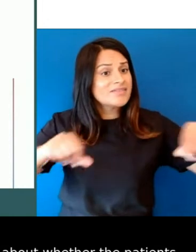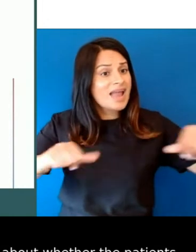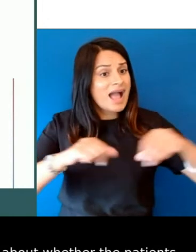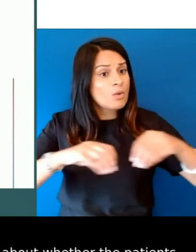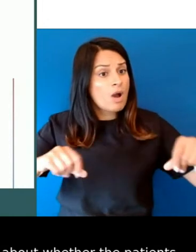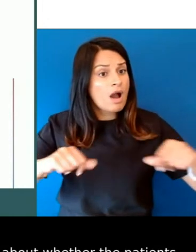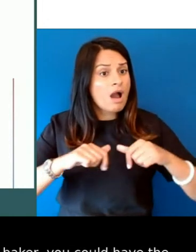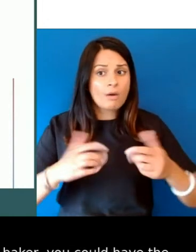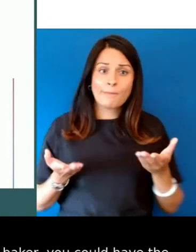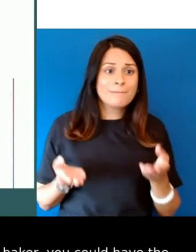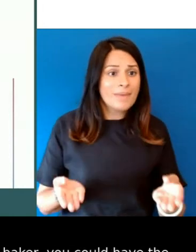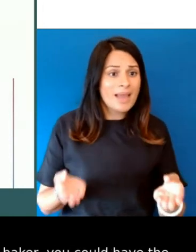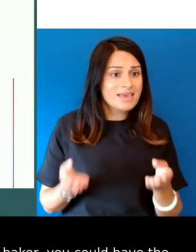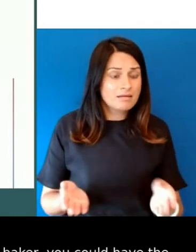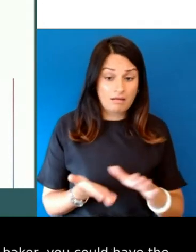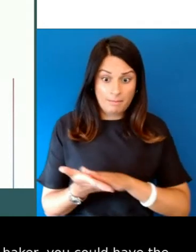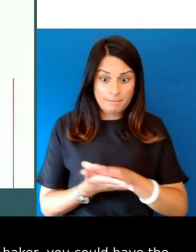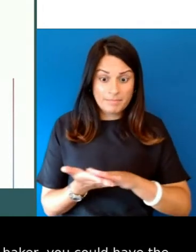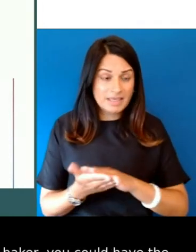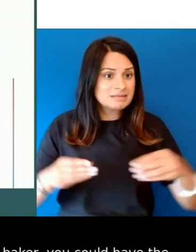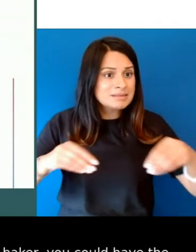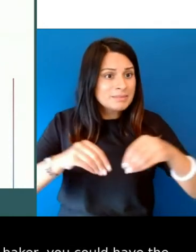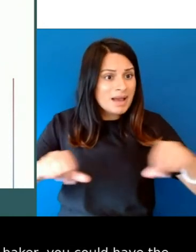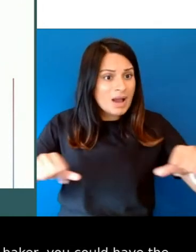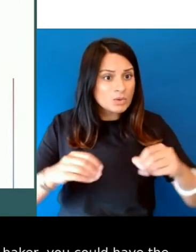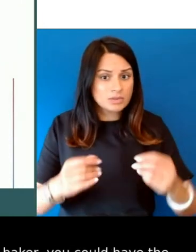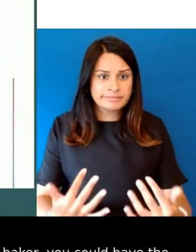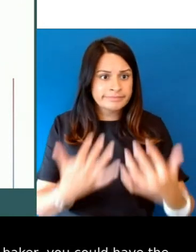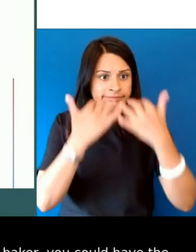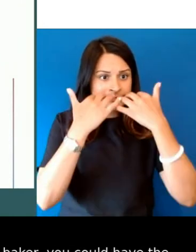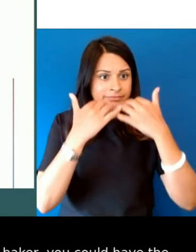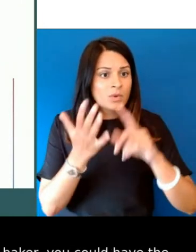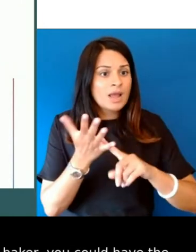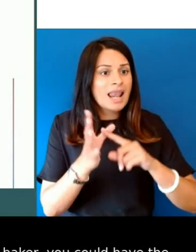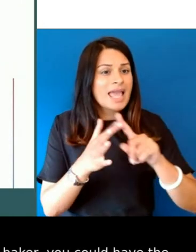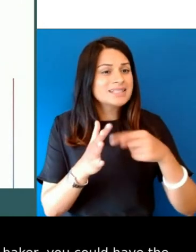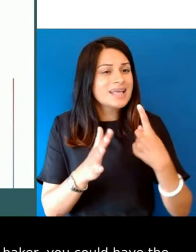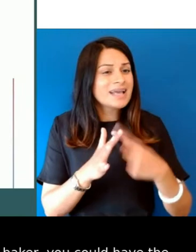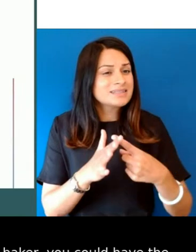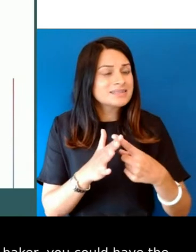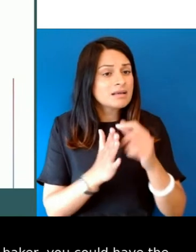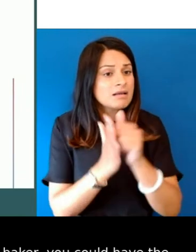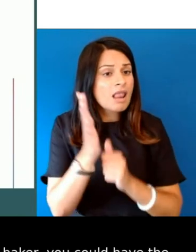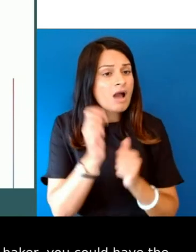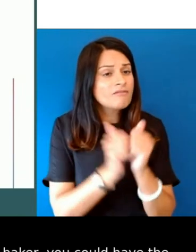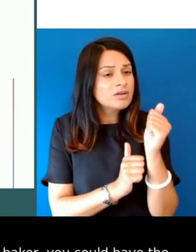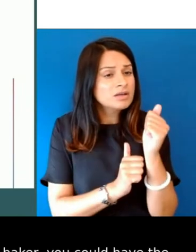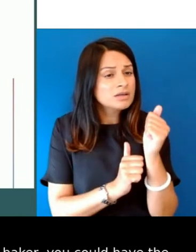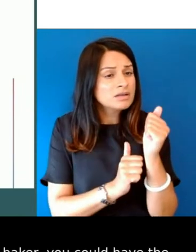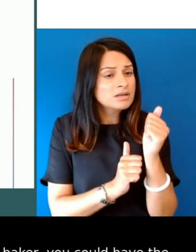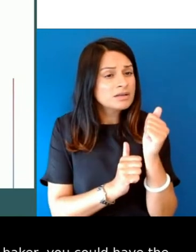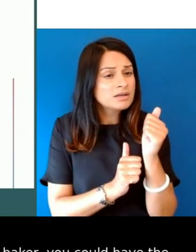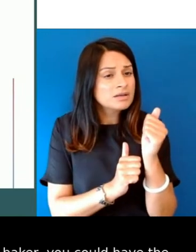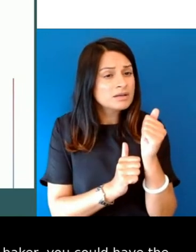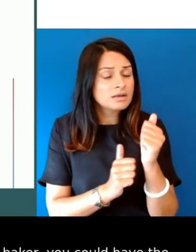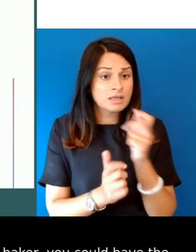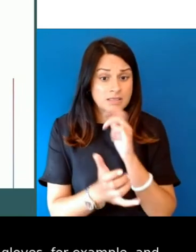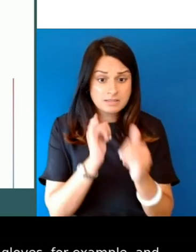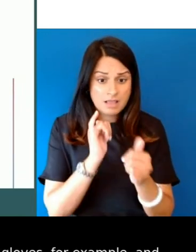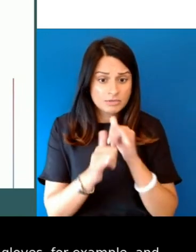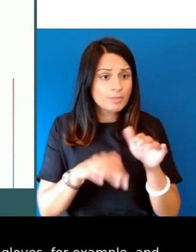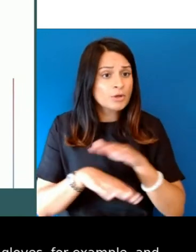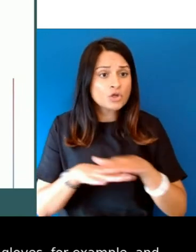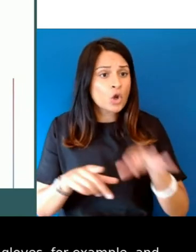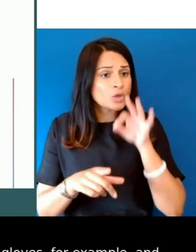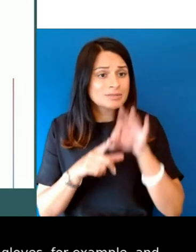um latex and some of the powder that comes out from latex gloves for example and also there can be non-specific triggers such as smoke and